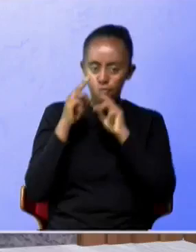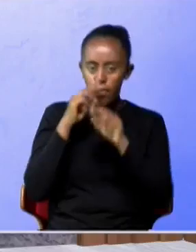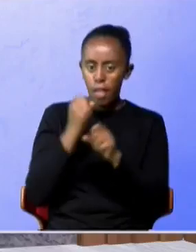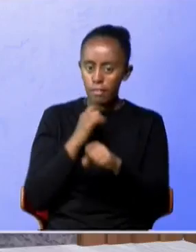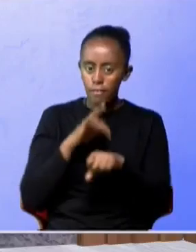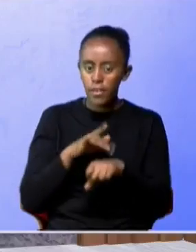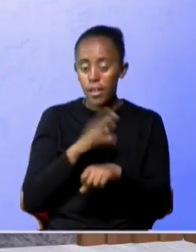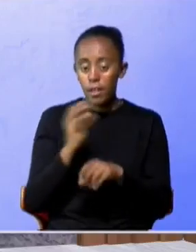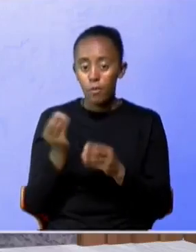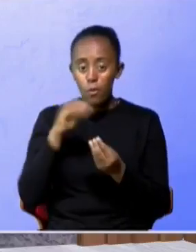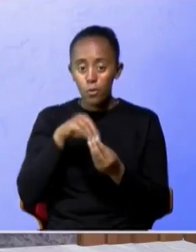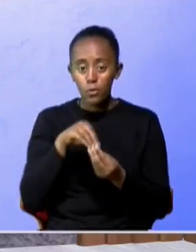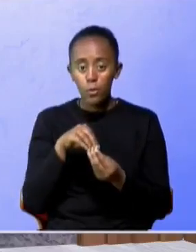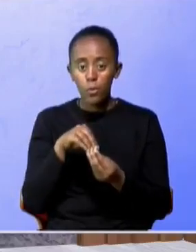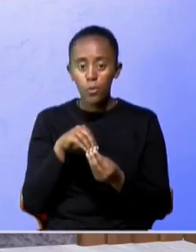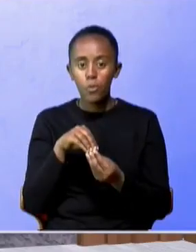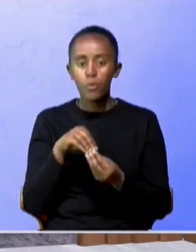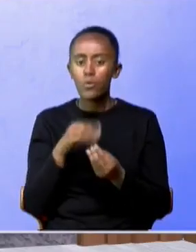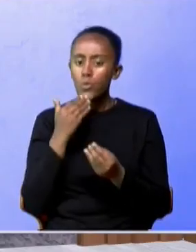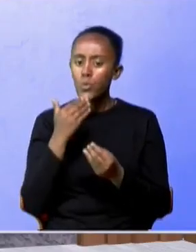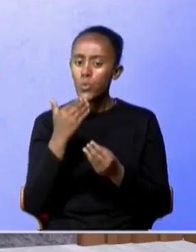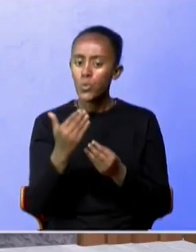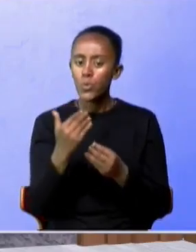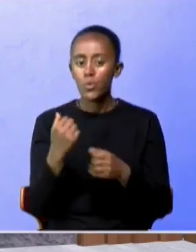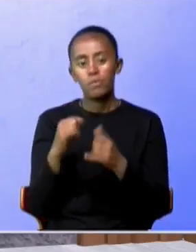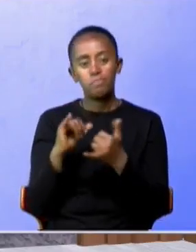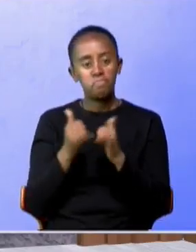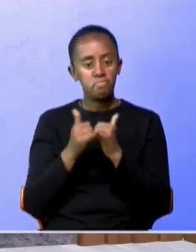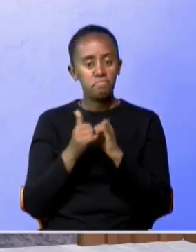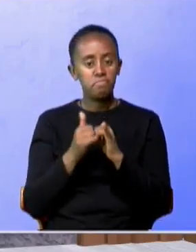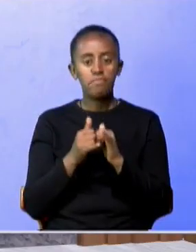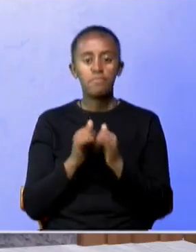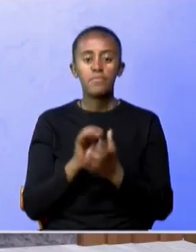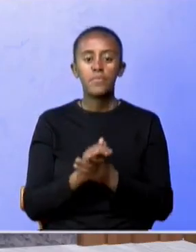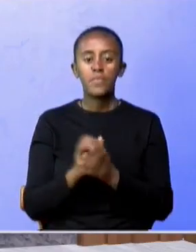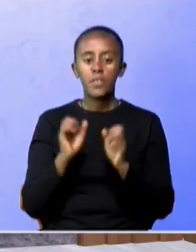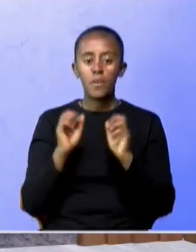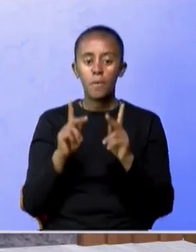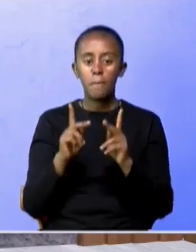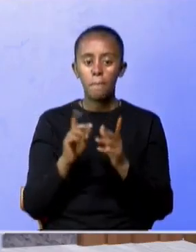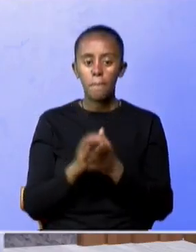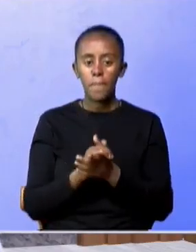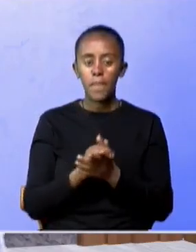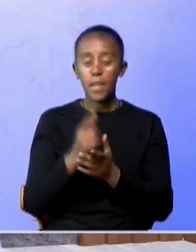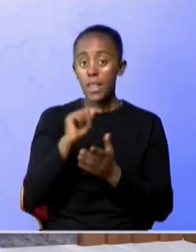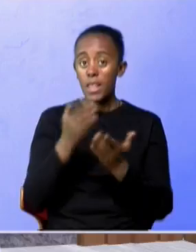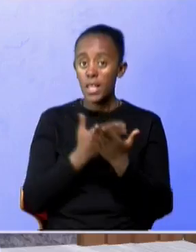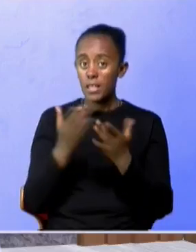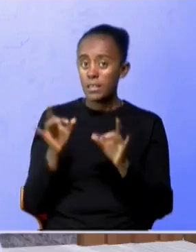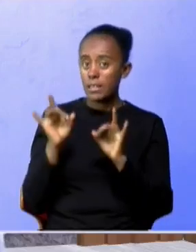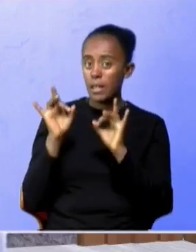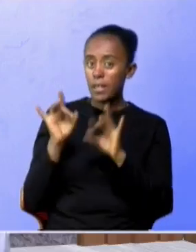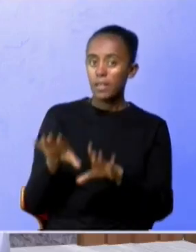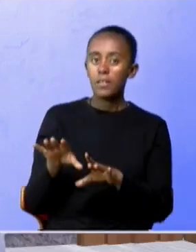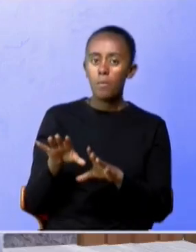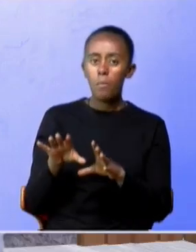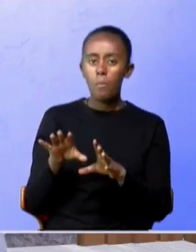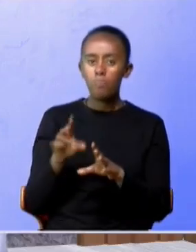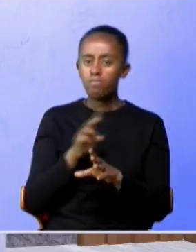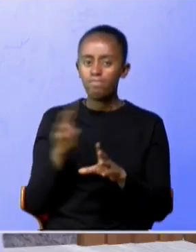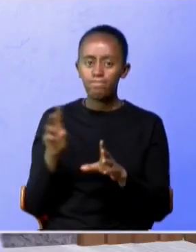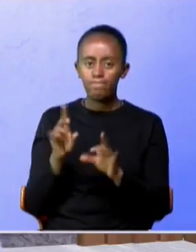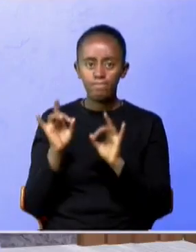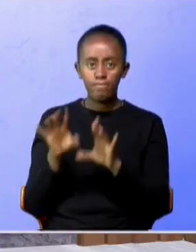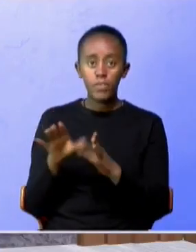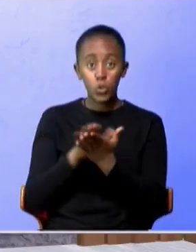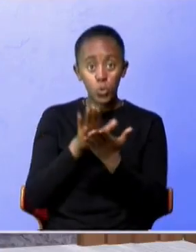it's also a good exercise. Okay, the thing she hated most about this